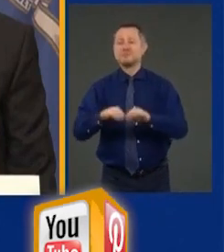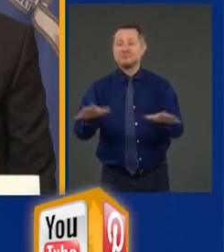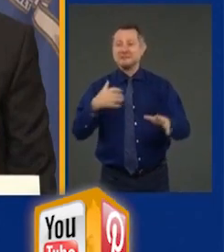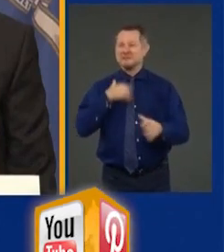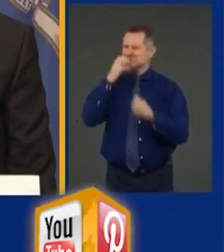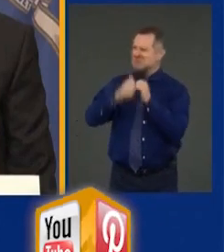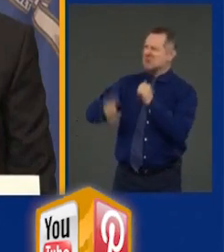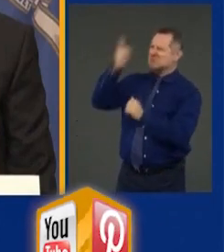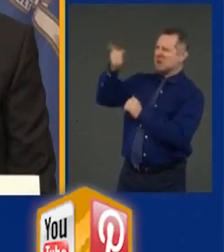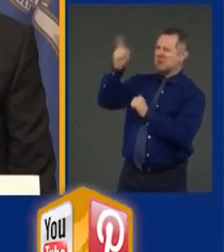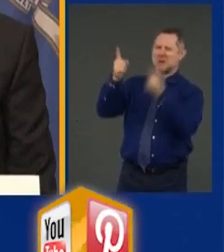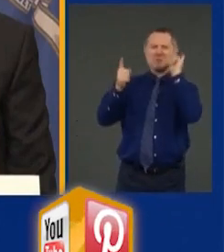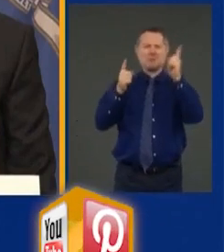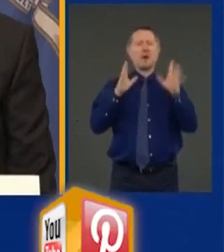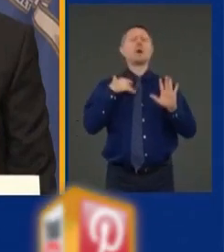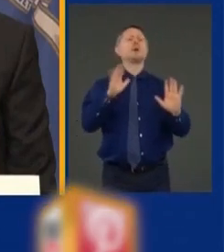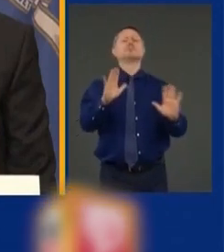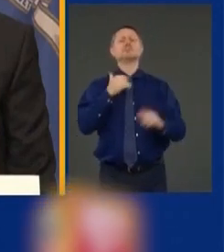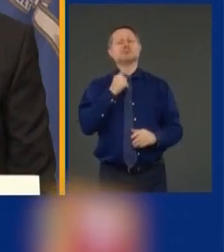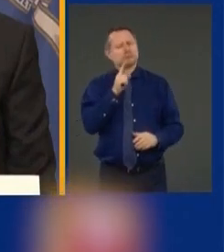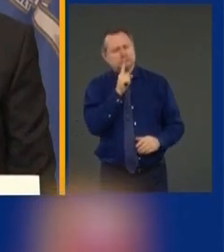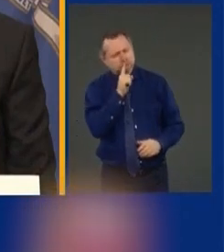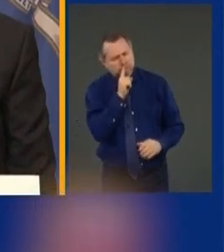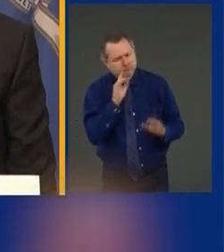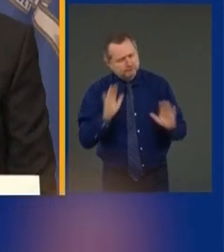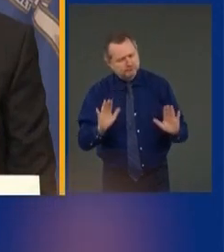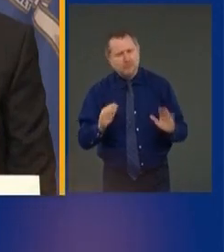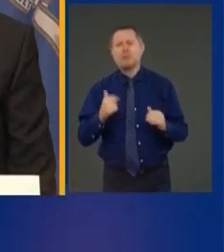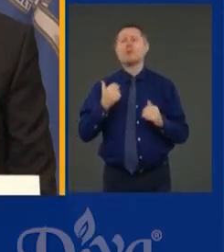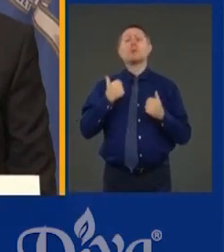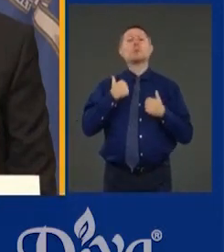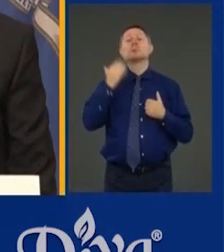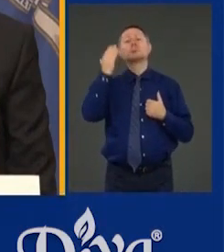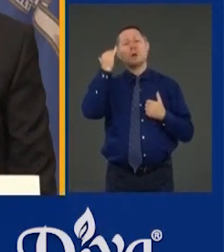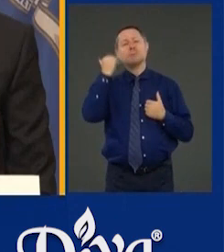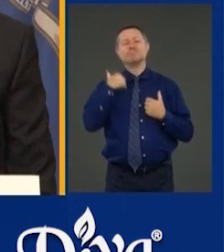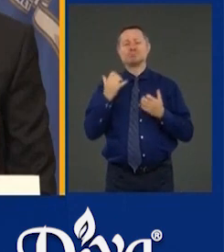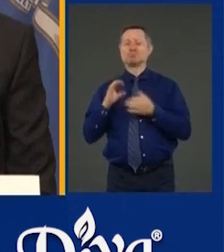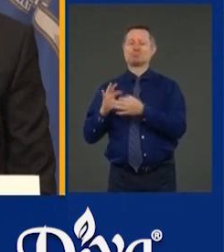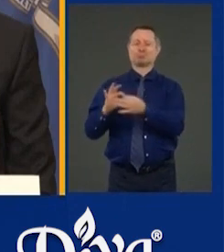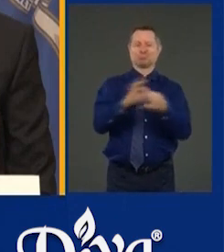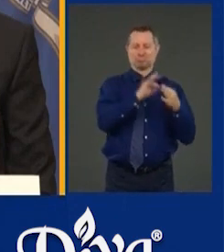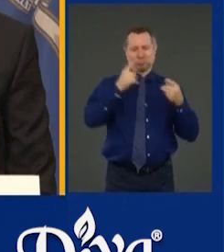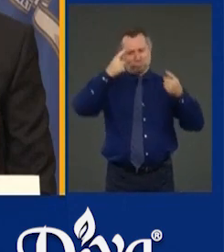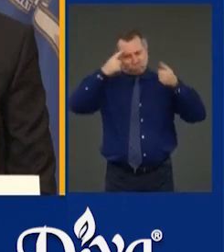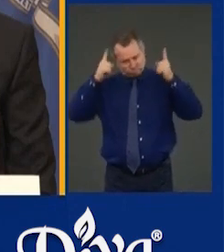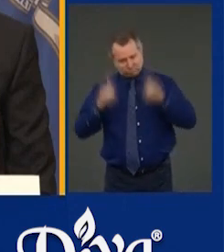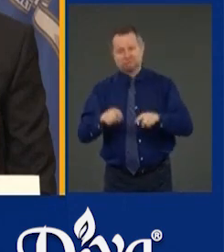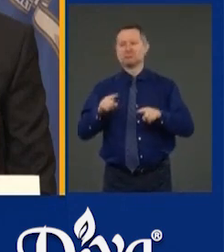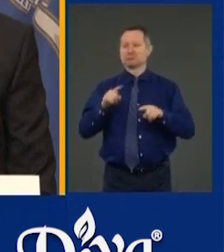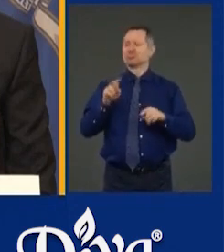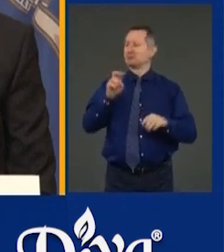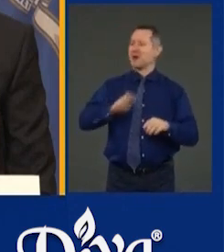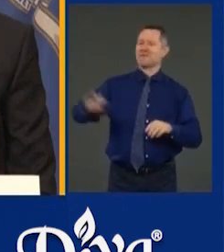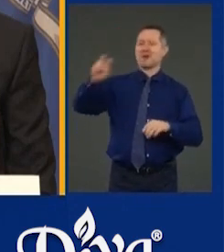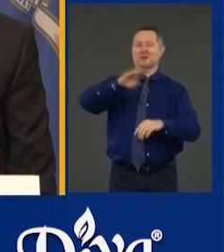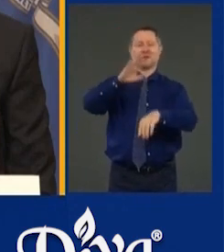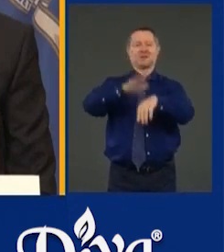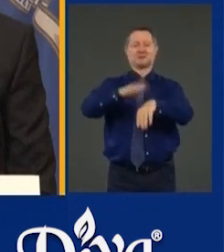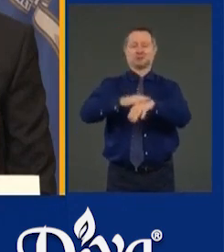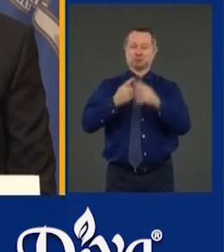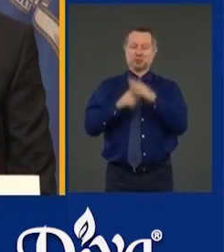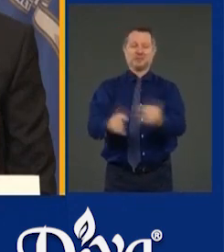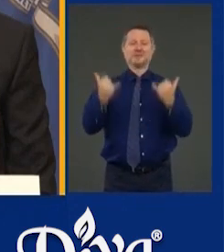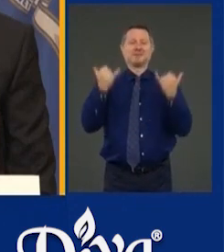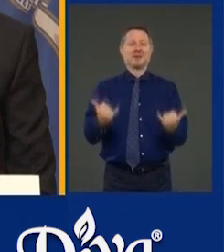still be real. So we are jointly instituting that travel advisory today, because what happens in New